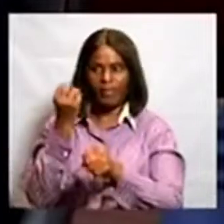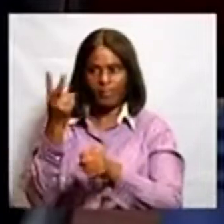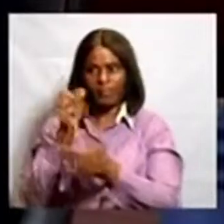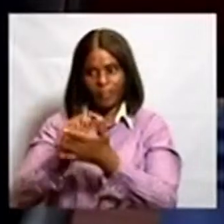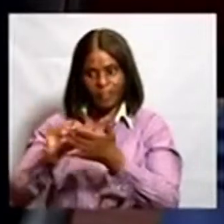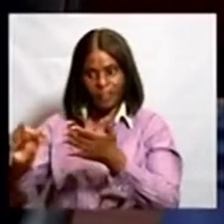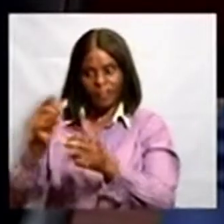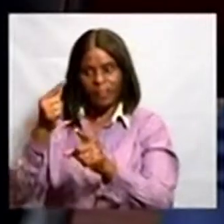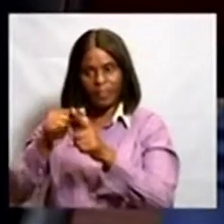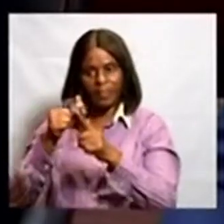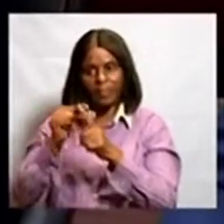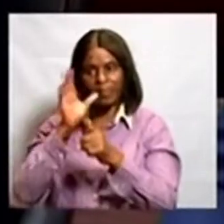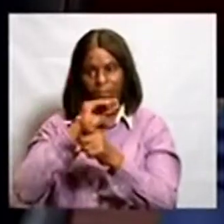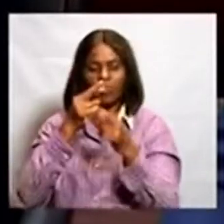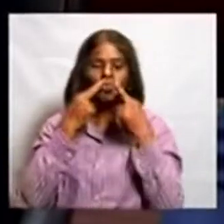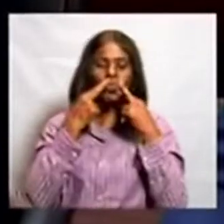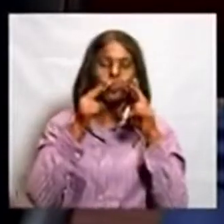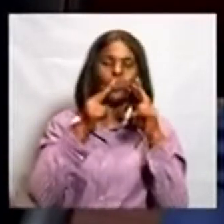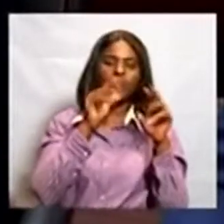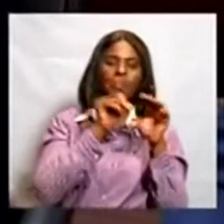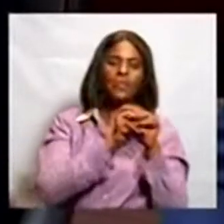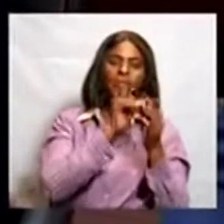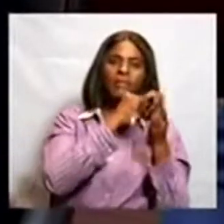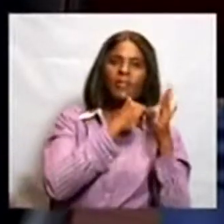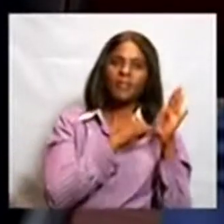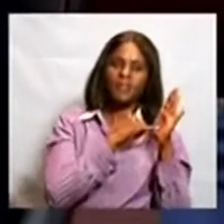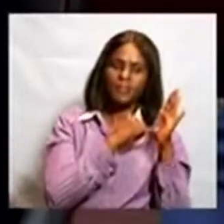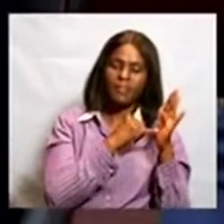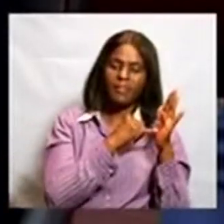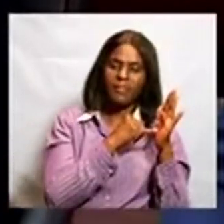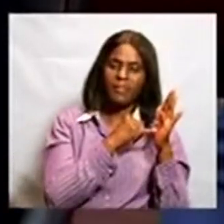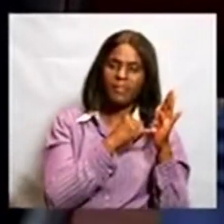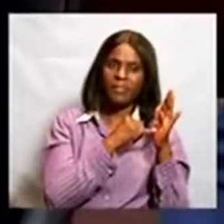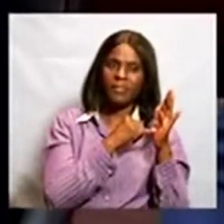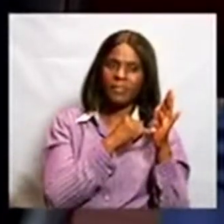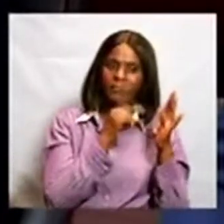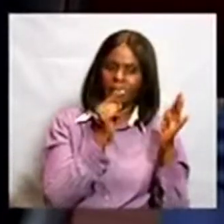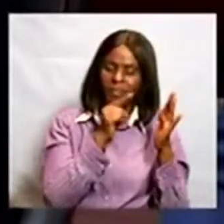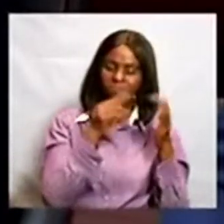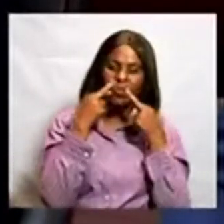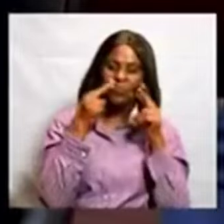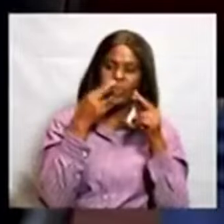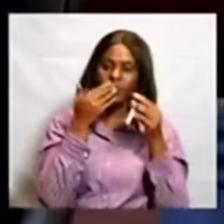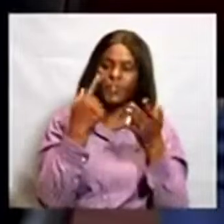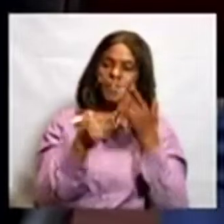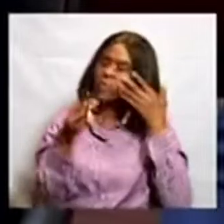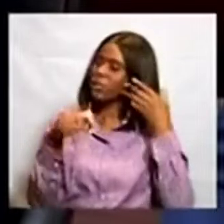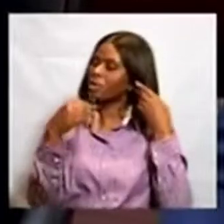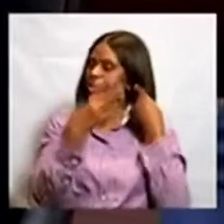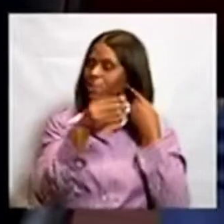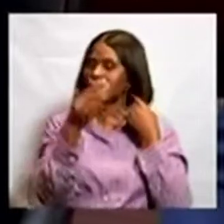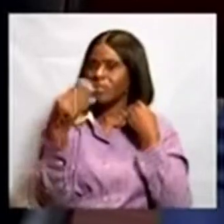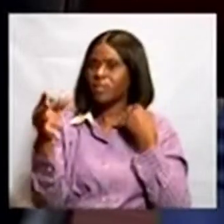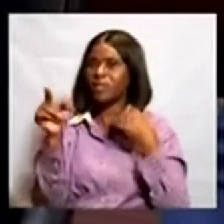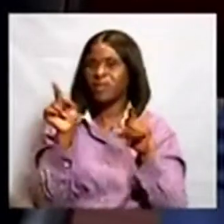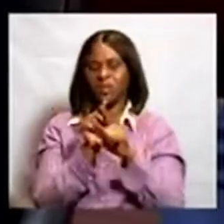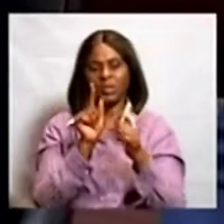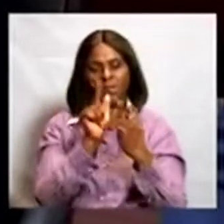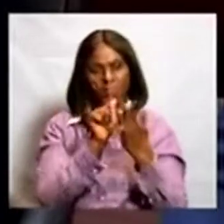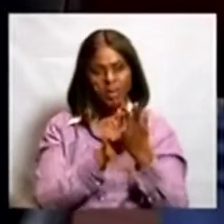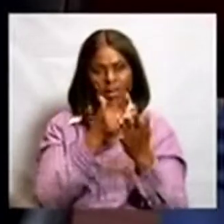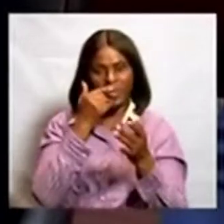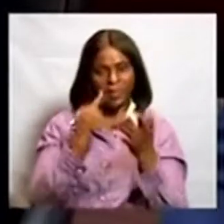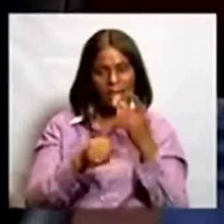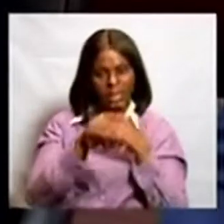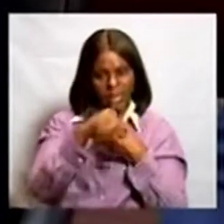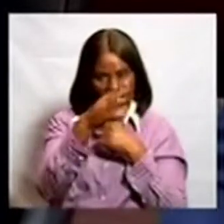written in December. Results come in January. And those results must be given to, according to this bill, must be